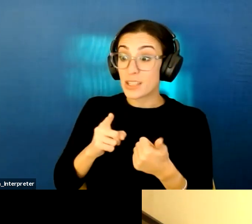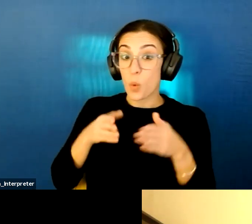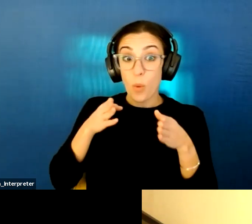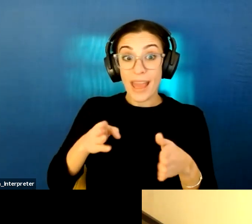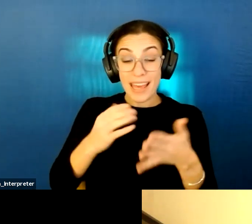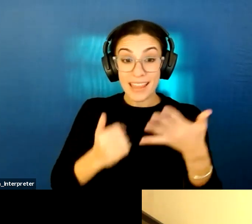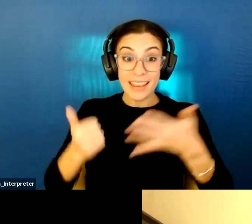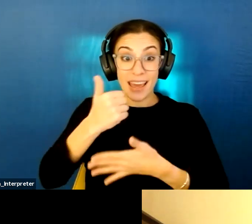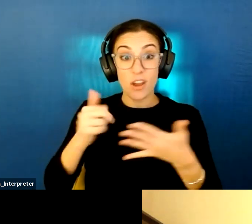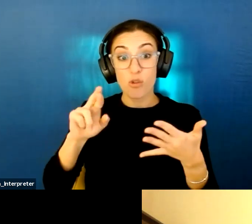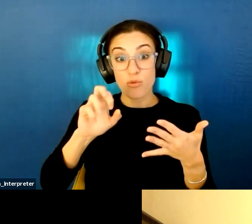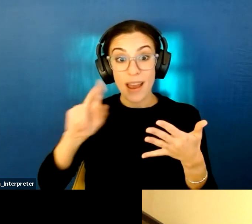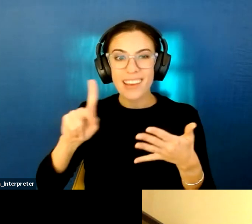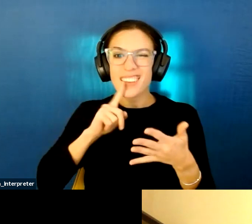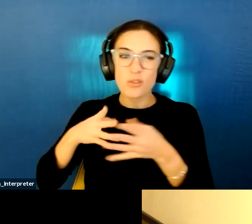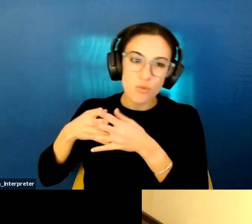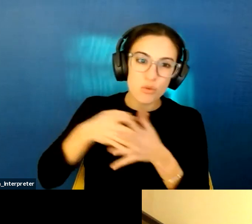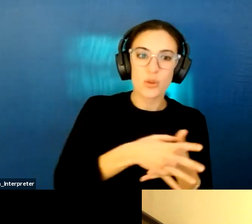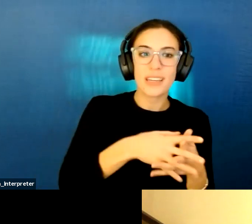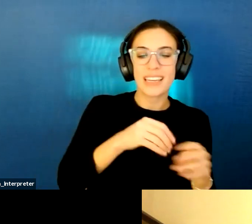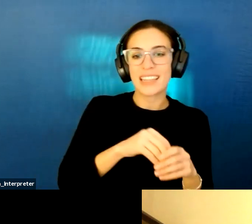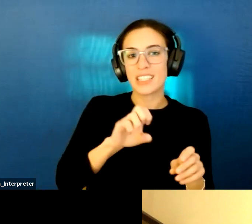eugenic fallacies, right? And so